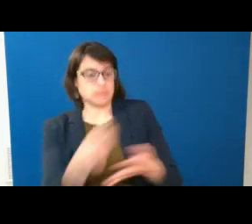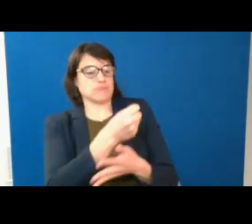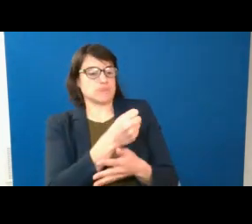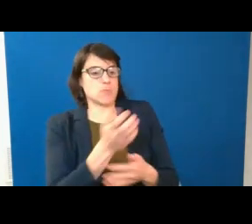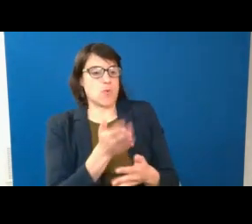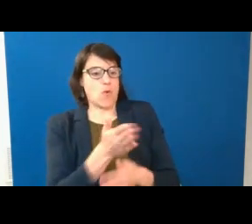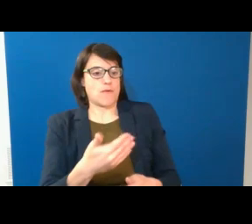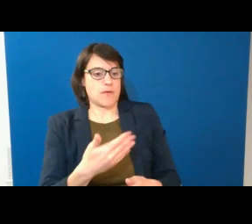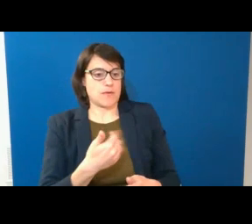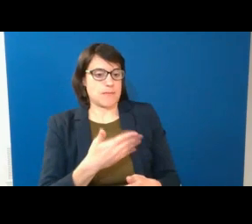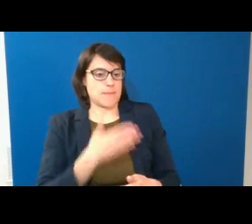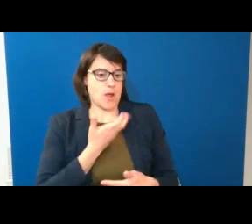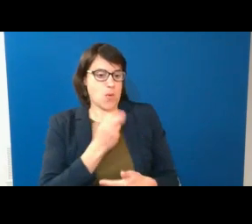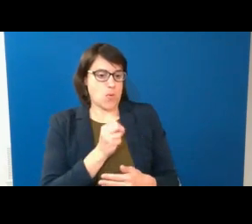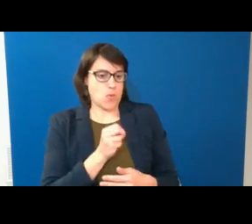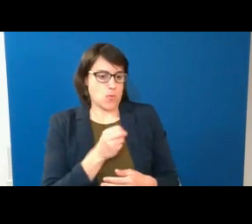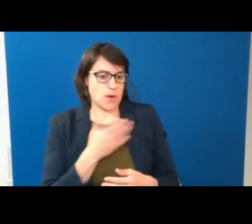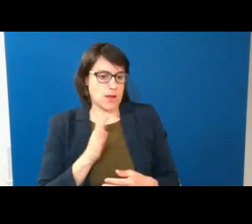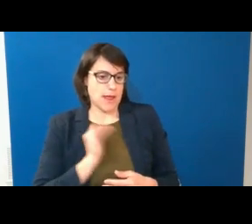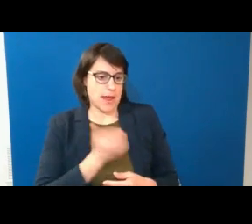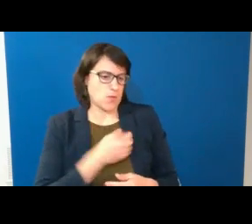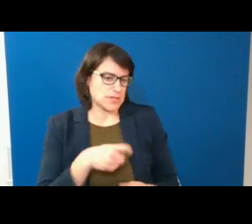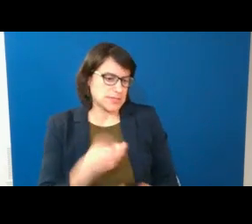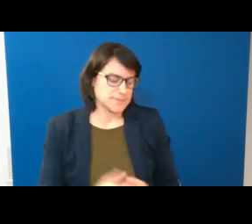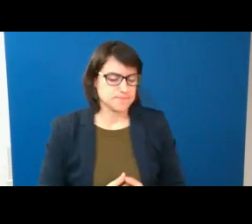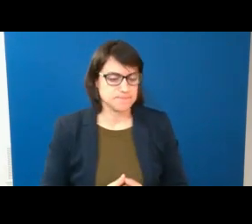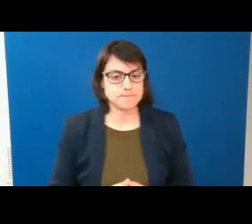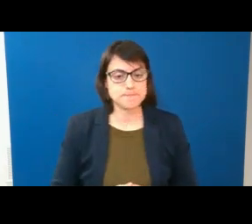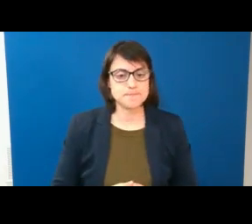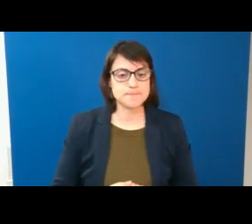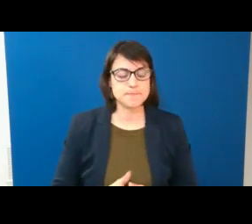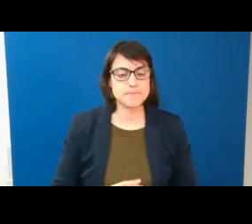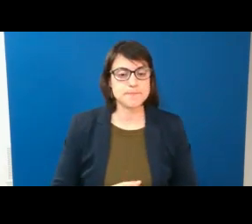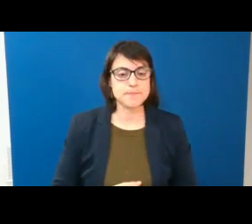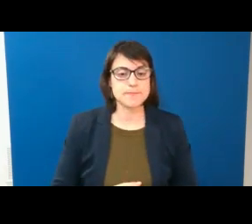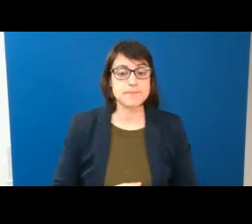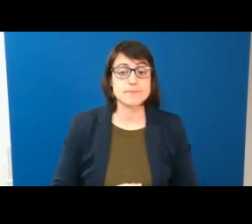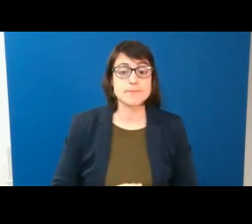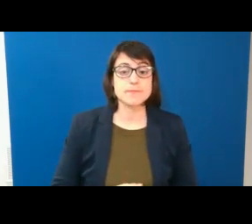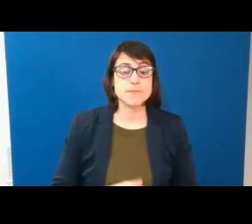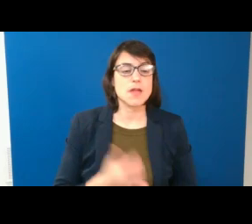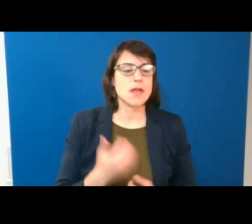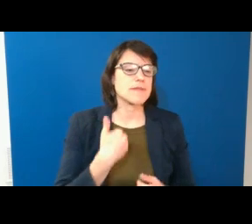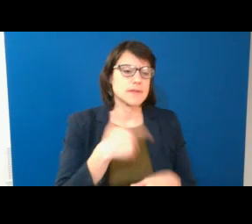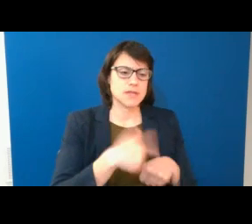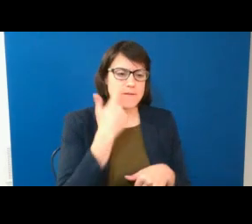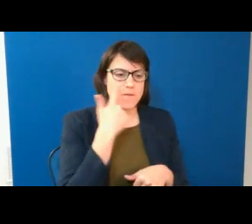We have one more question. Yeah, thank you. Great presentation. And then just kind of a side